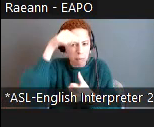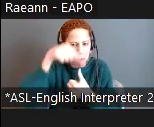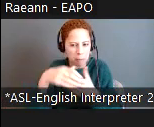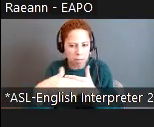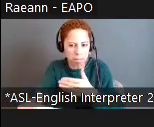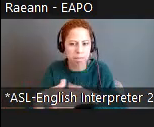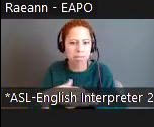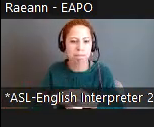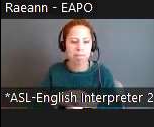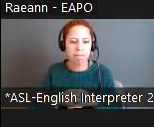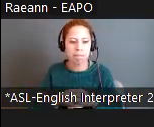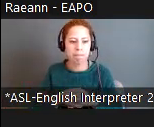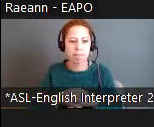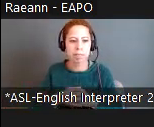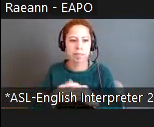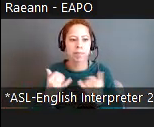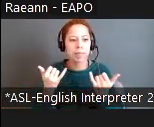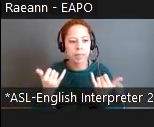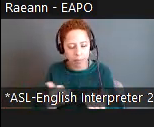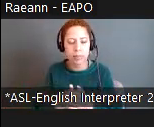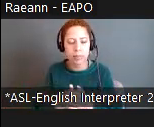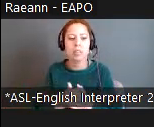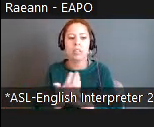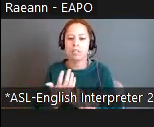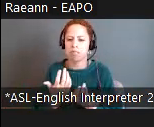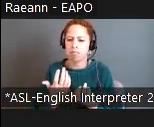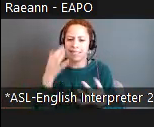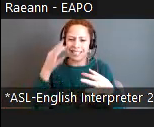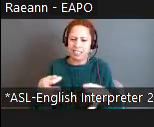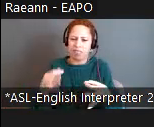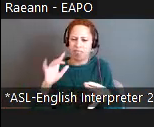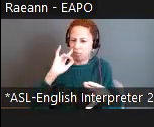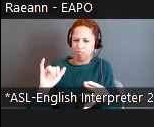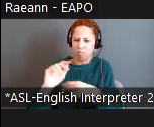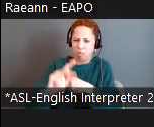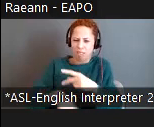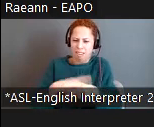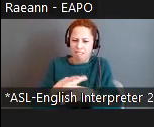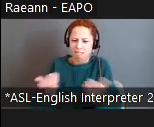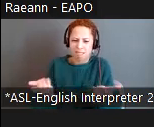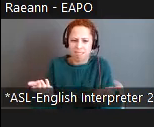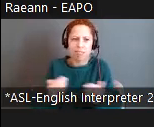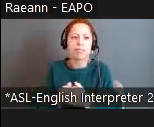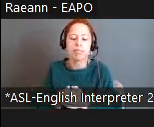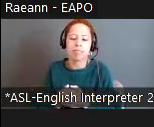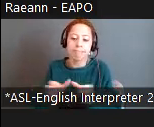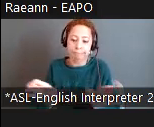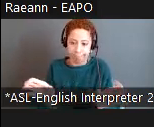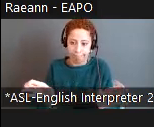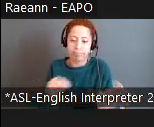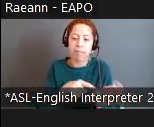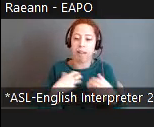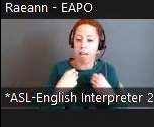So what kind of decisions is this attorney going to make on your behalf? Well, there's two camps. One is healthcare